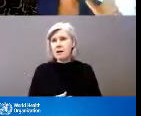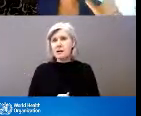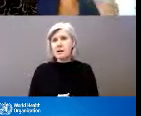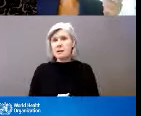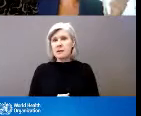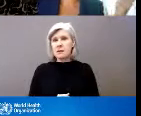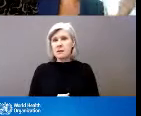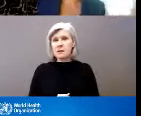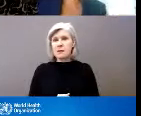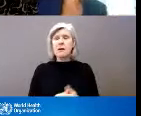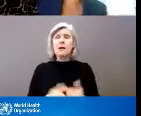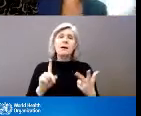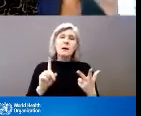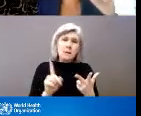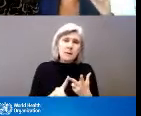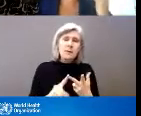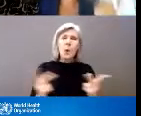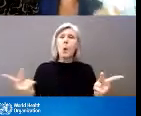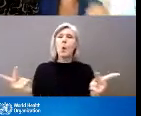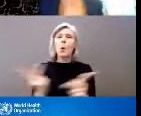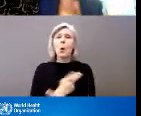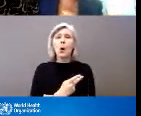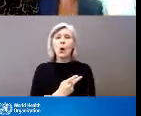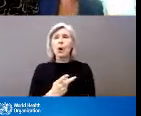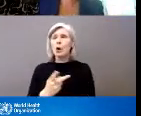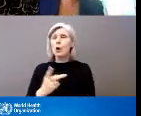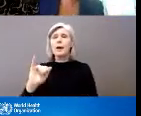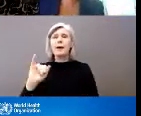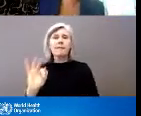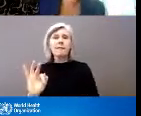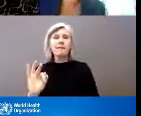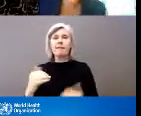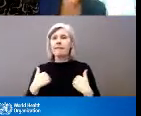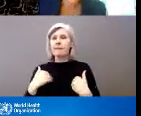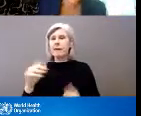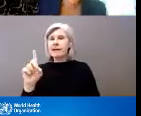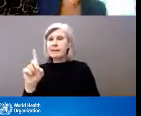of disadvantage like disability, sex, and race.